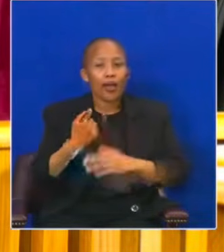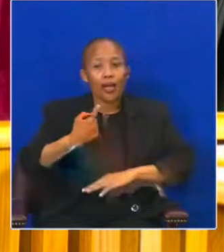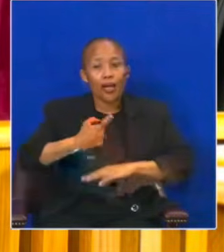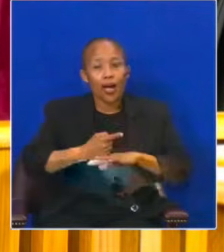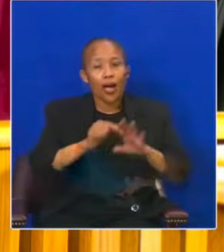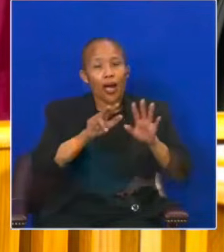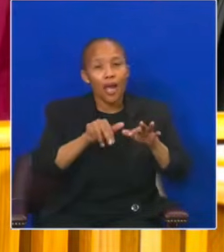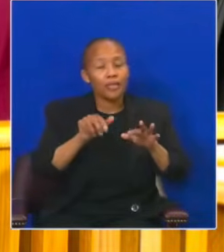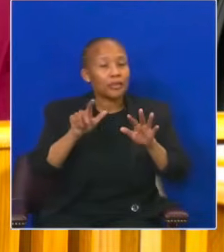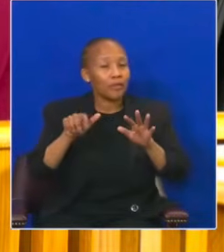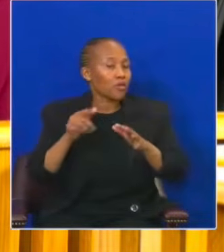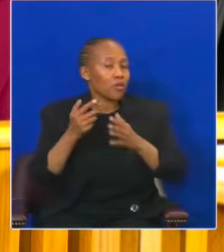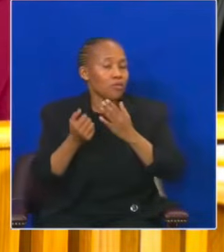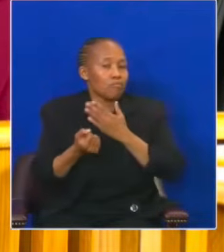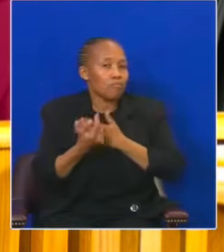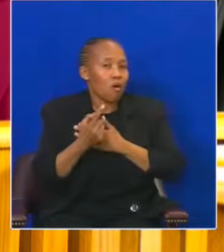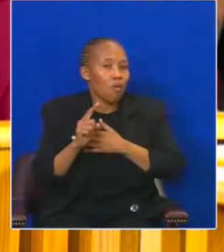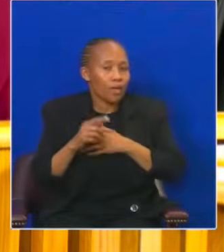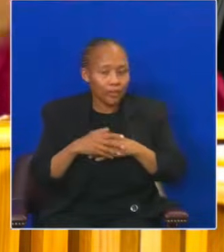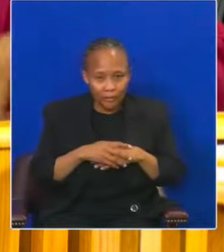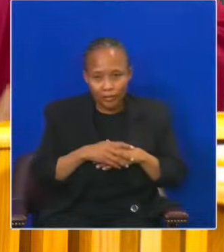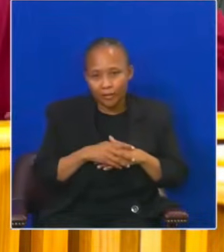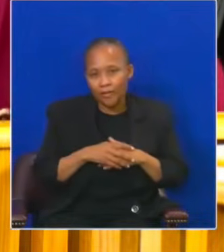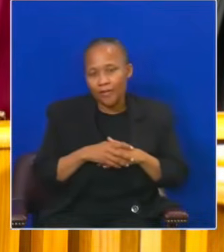Thank you, Commissioners.